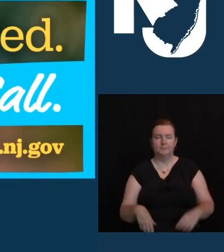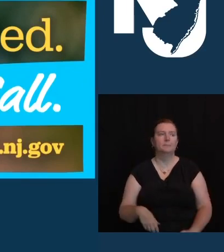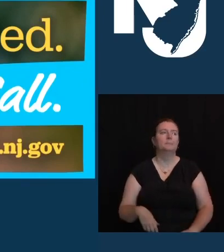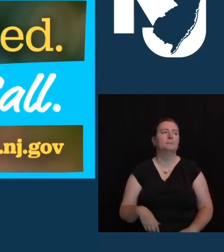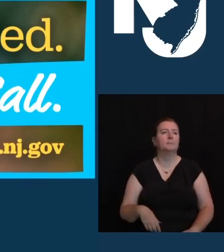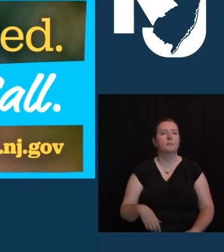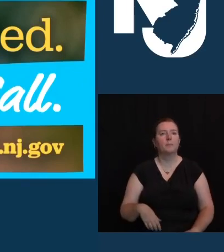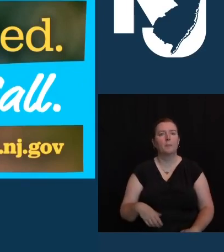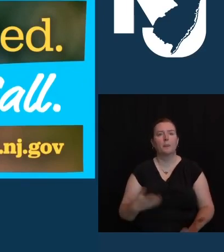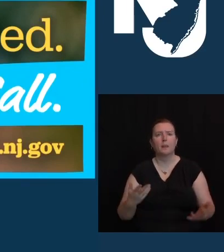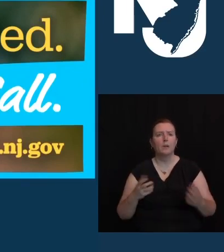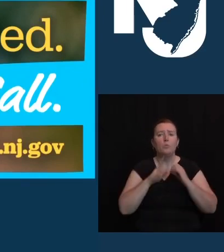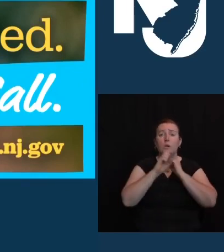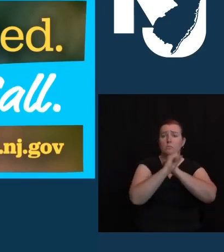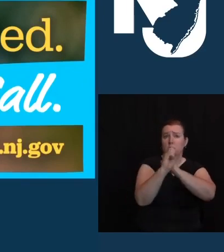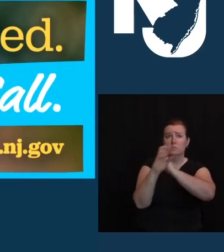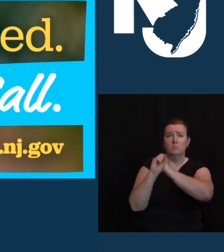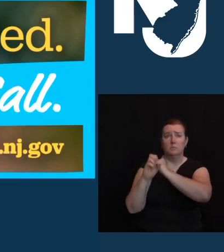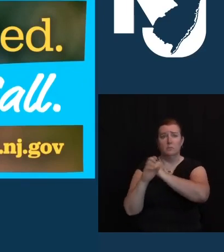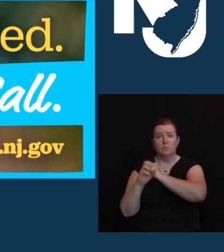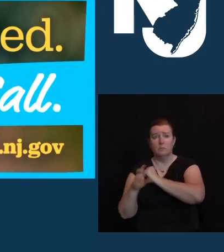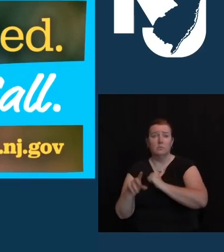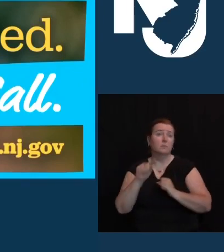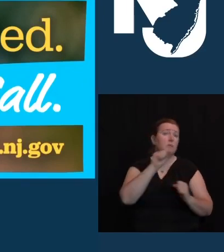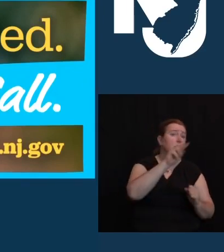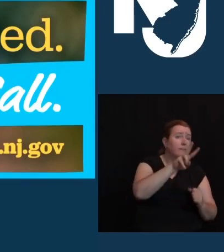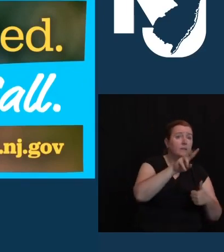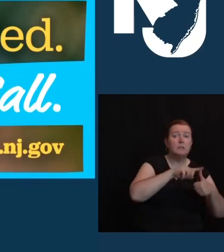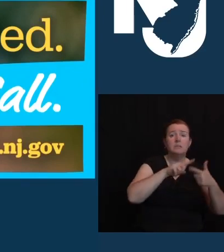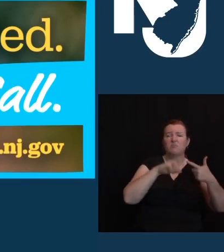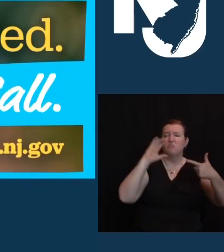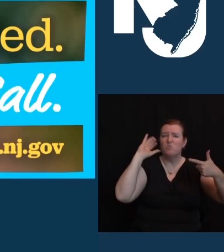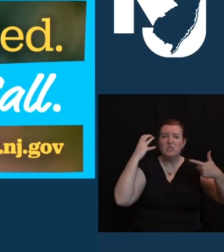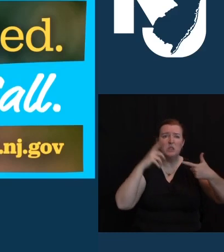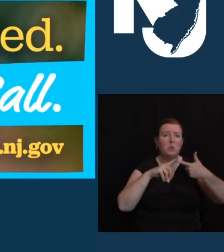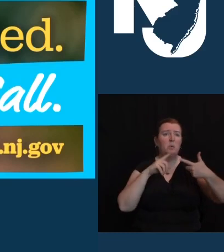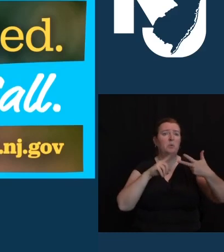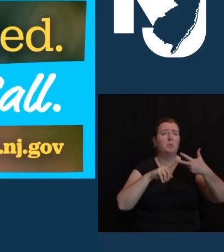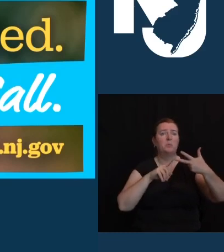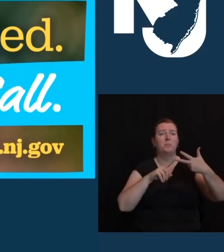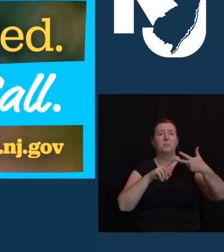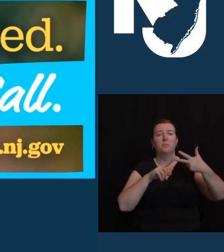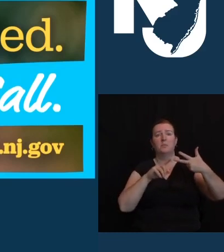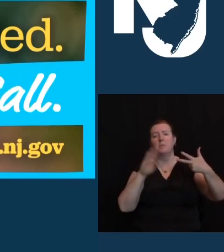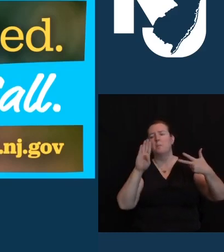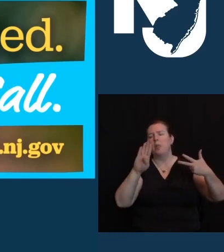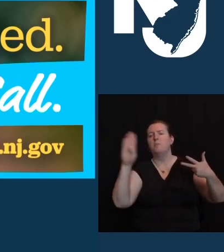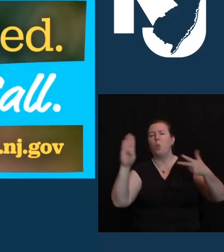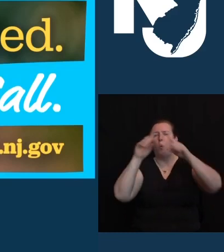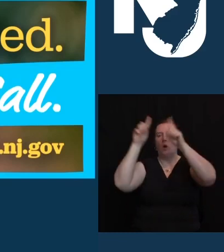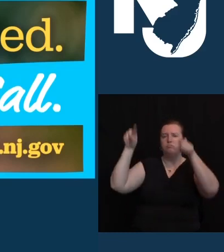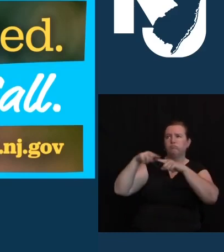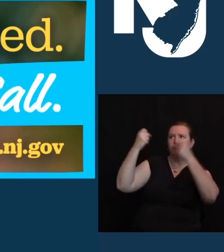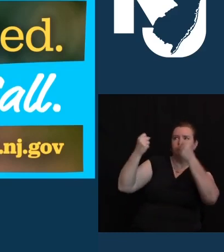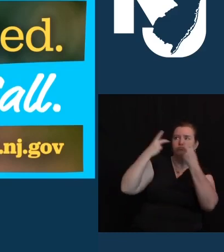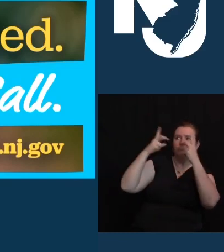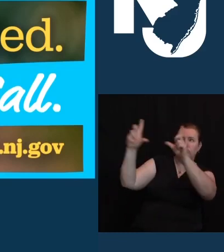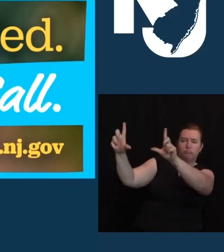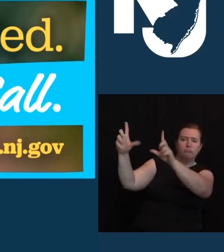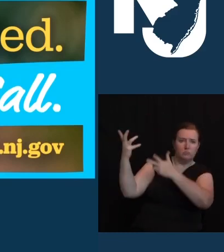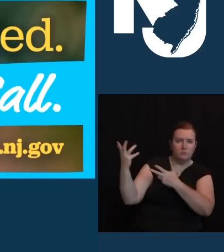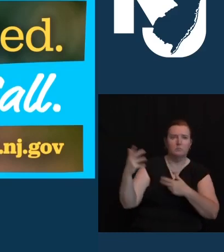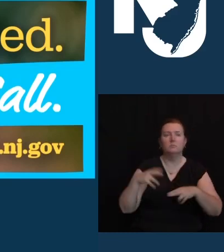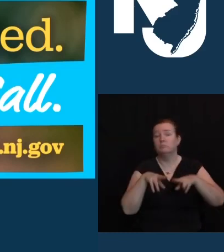social media platforms, television, radio, billboards, transit, and electric signage across the state.